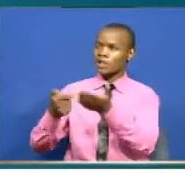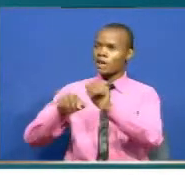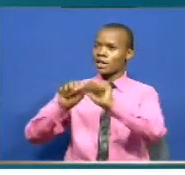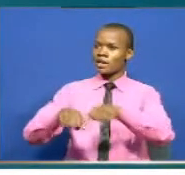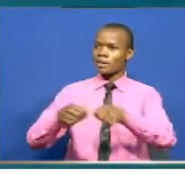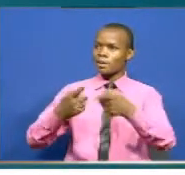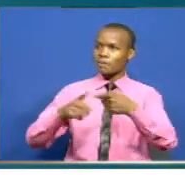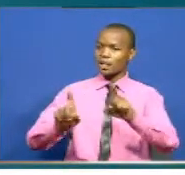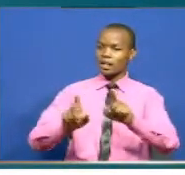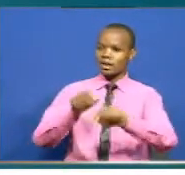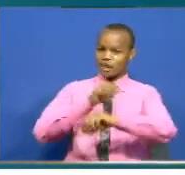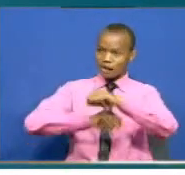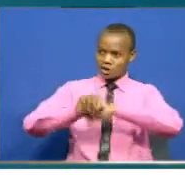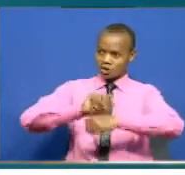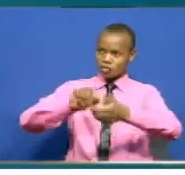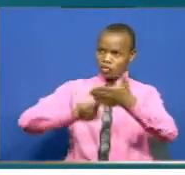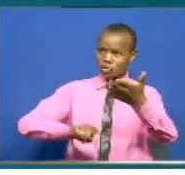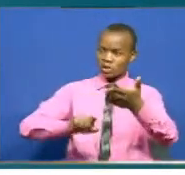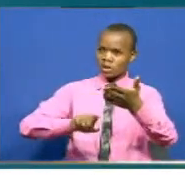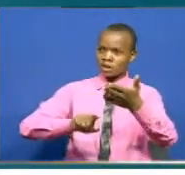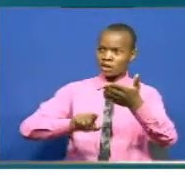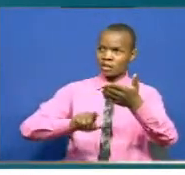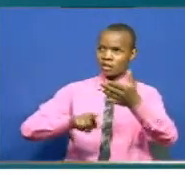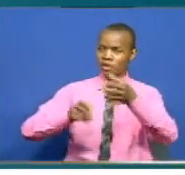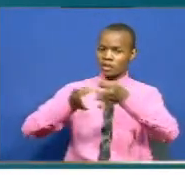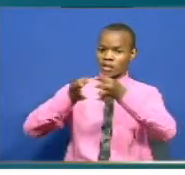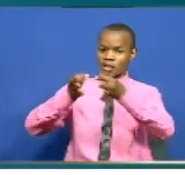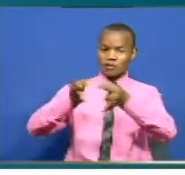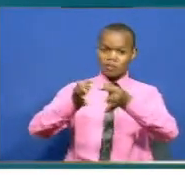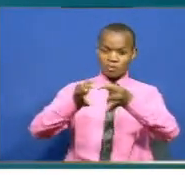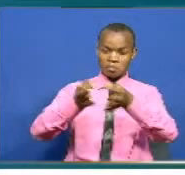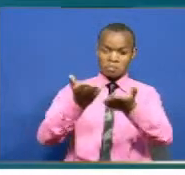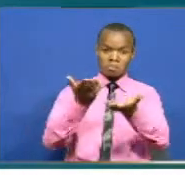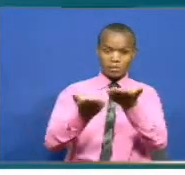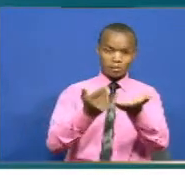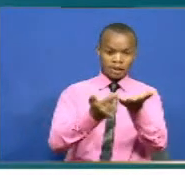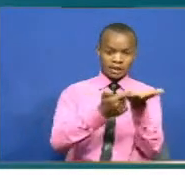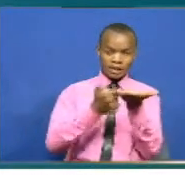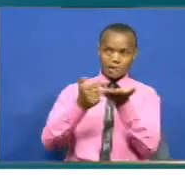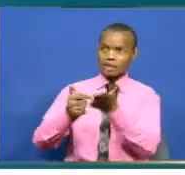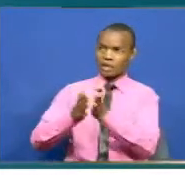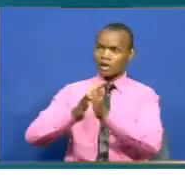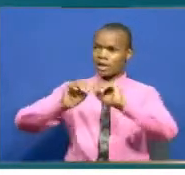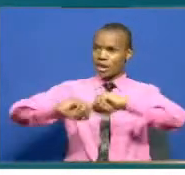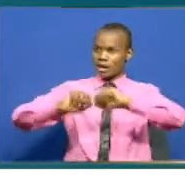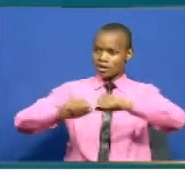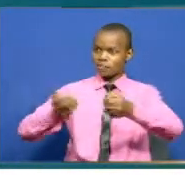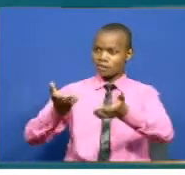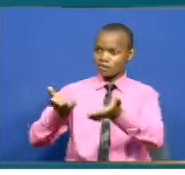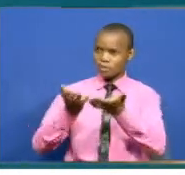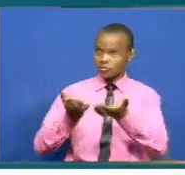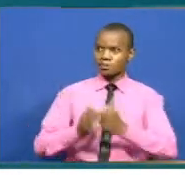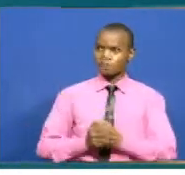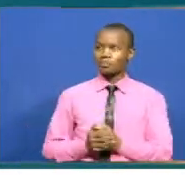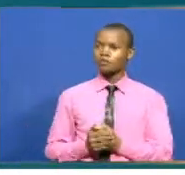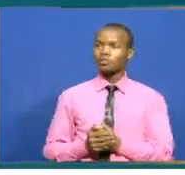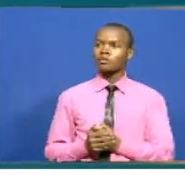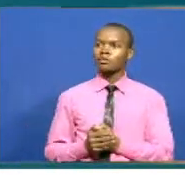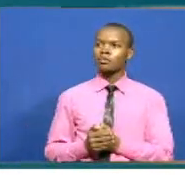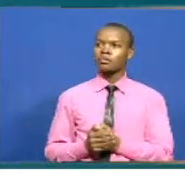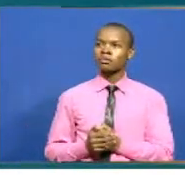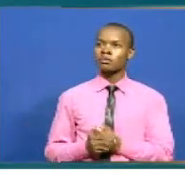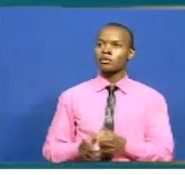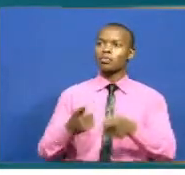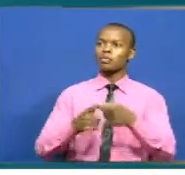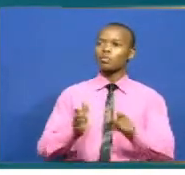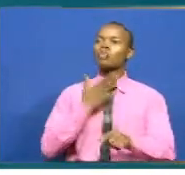I really need to see is that a playing field argument over that is required. But I will not go there right now. What I really want to talk